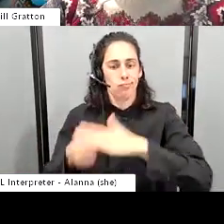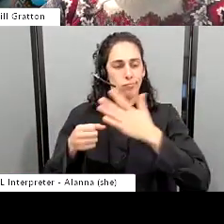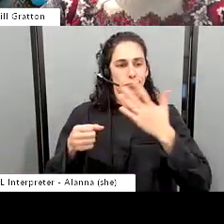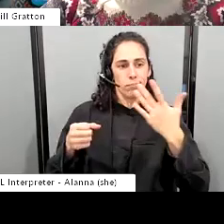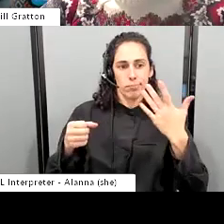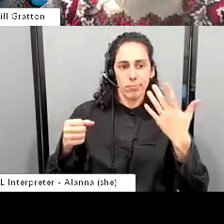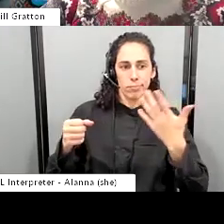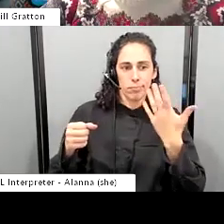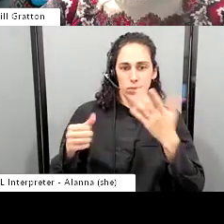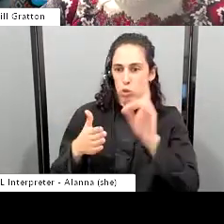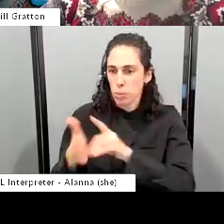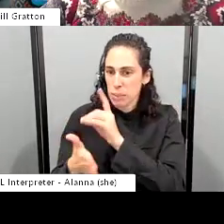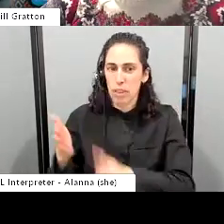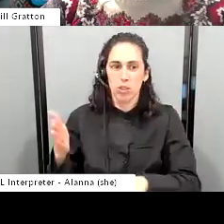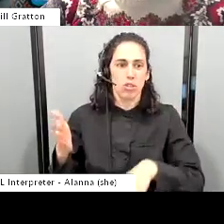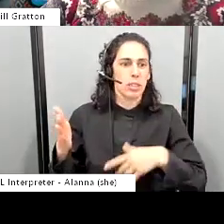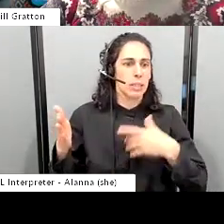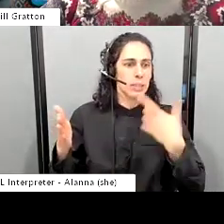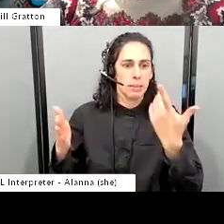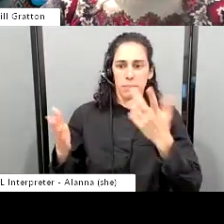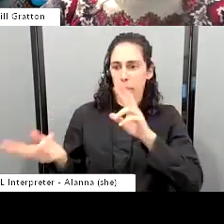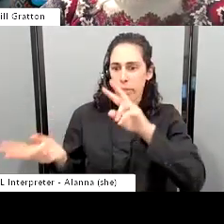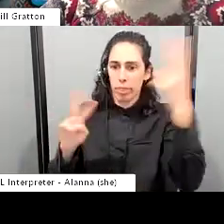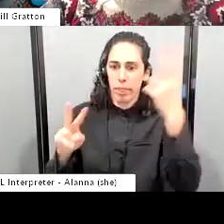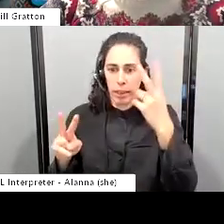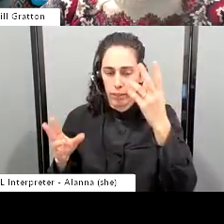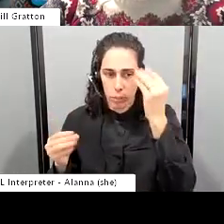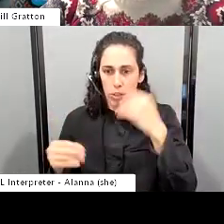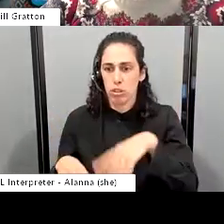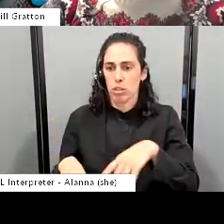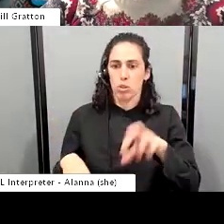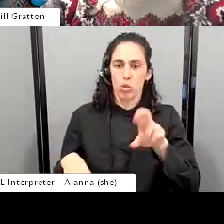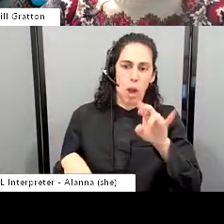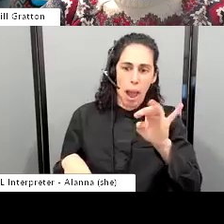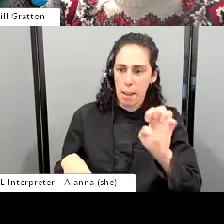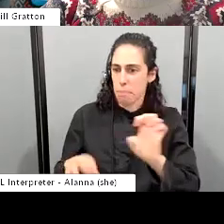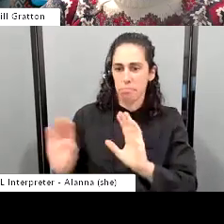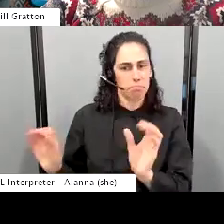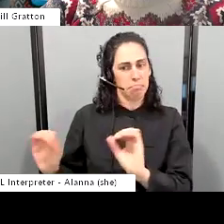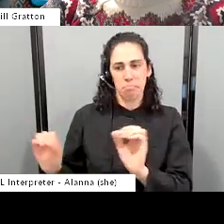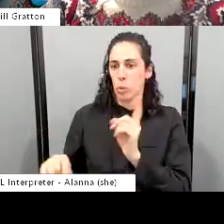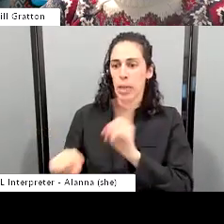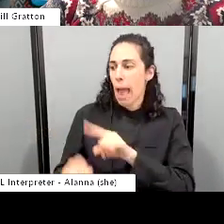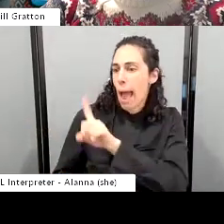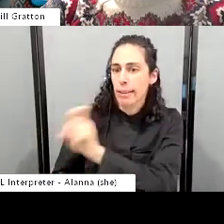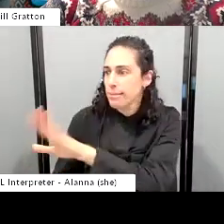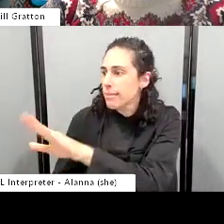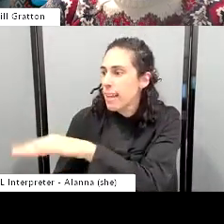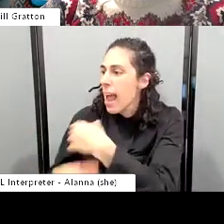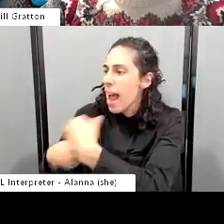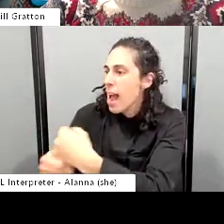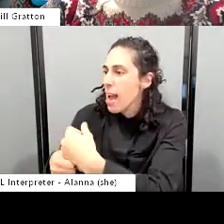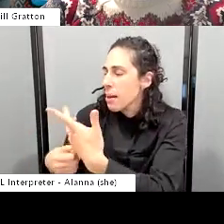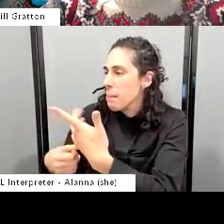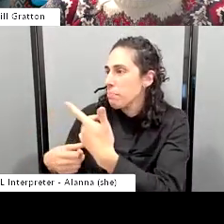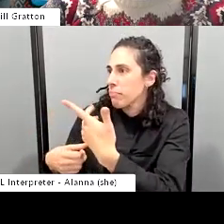swear to ChatGPT, even though you might want to. It probably would just say it can't handle that. Or, you can't ask it, how can I make a lot of money?